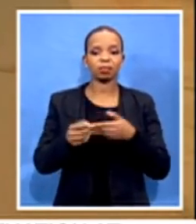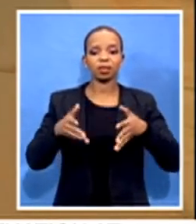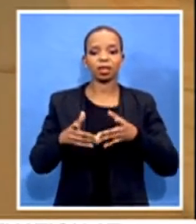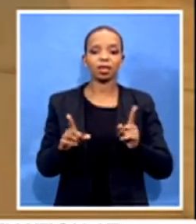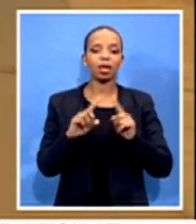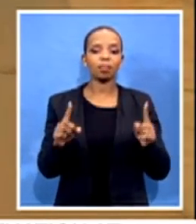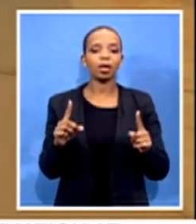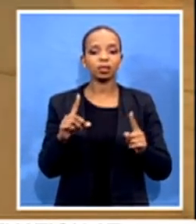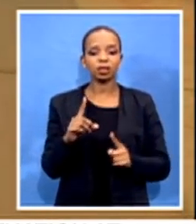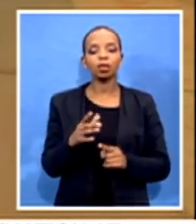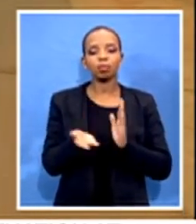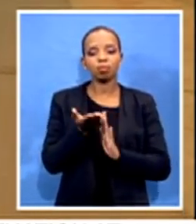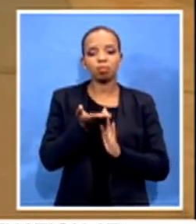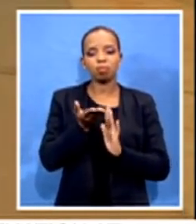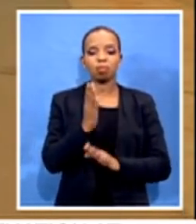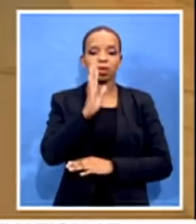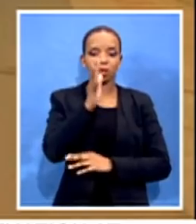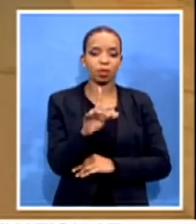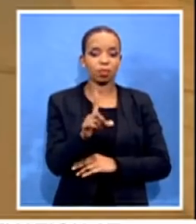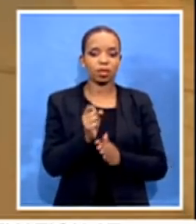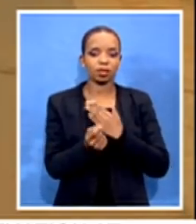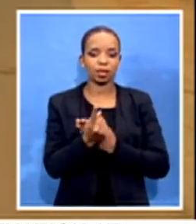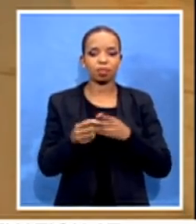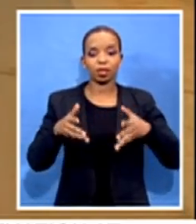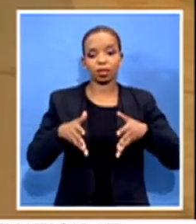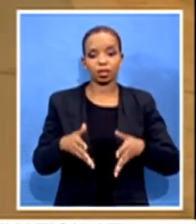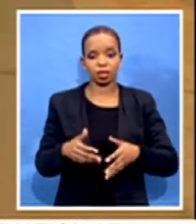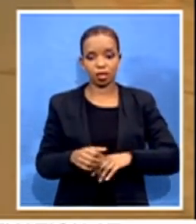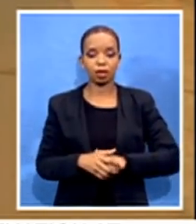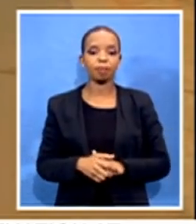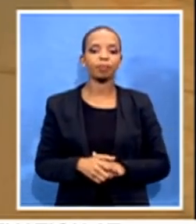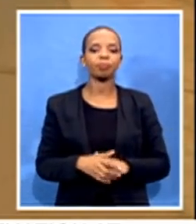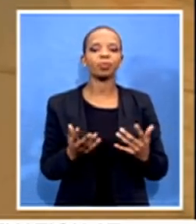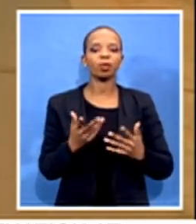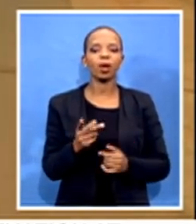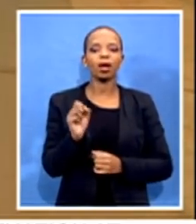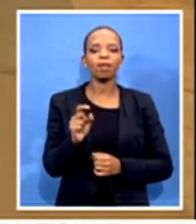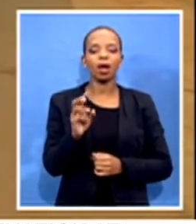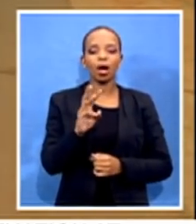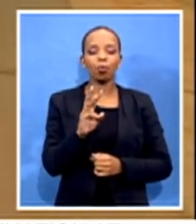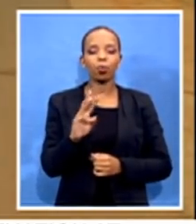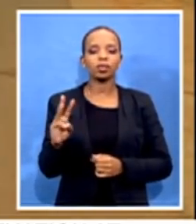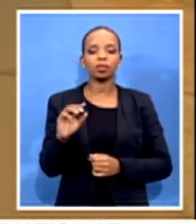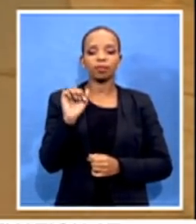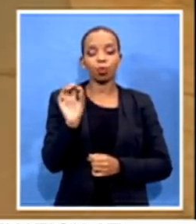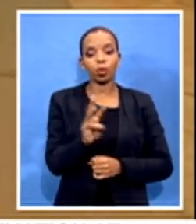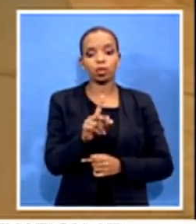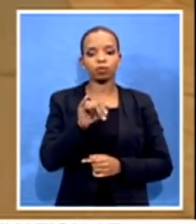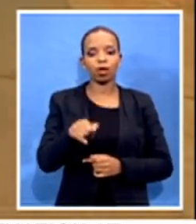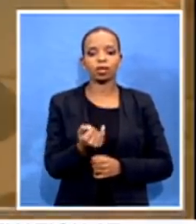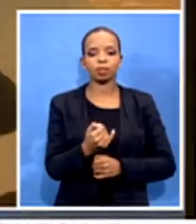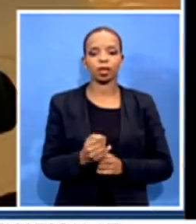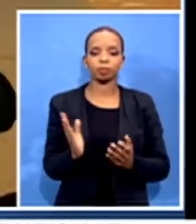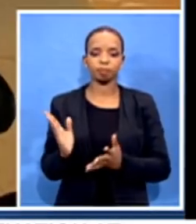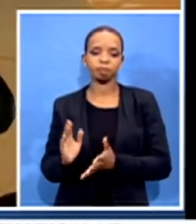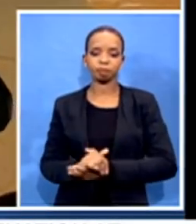our viewers updated on exactly what is happening here out on the western area, on the far west of Johannesburg. But for now, I'll hand matters back